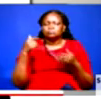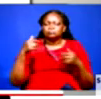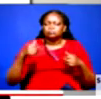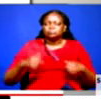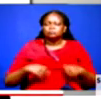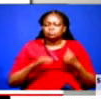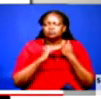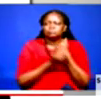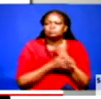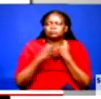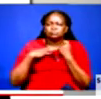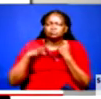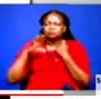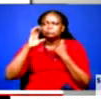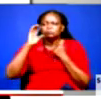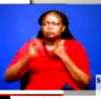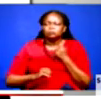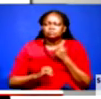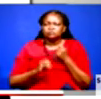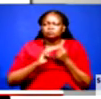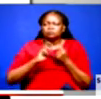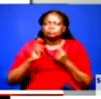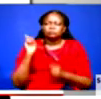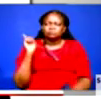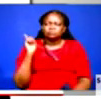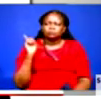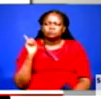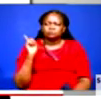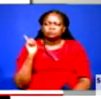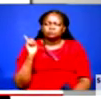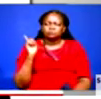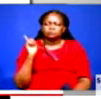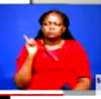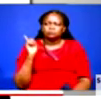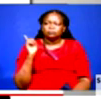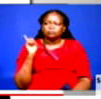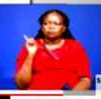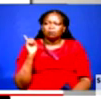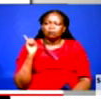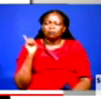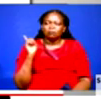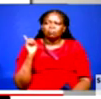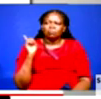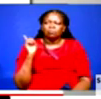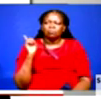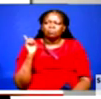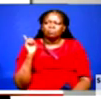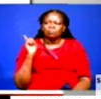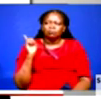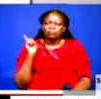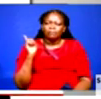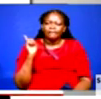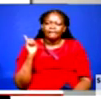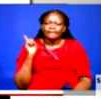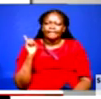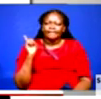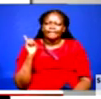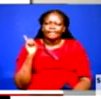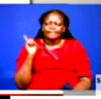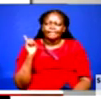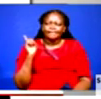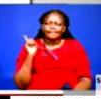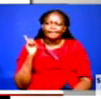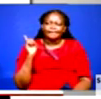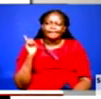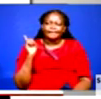at 50%, West Pokot at 36%, Marsabit 29%, Narok